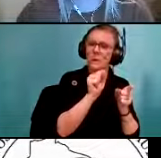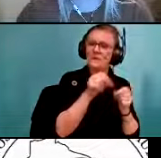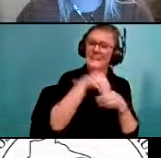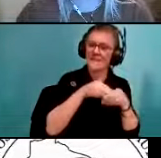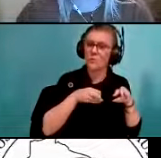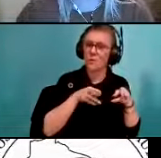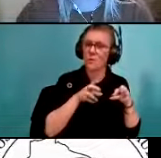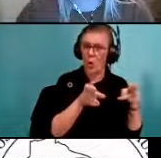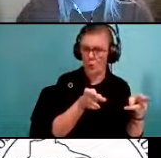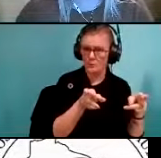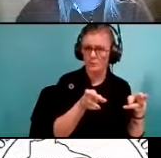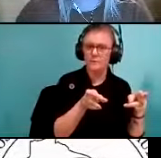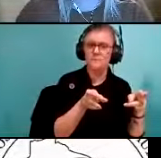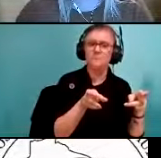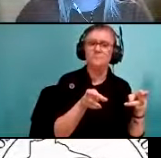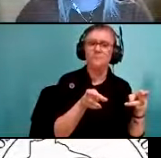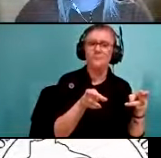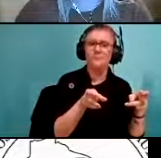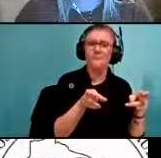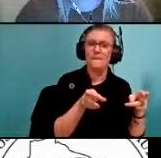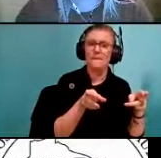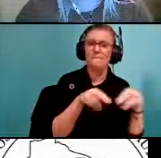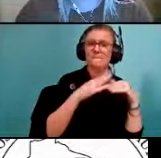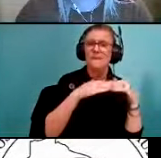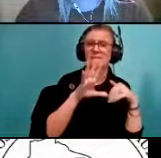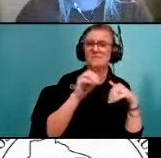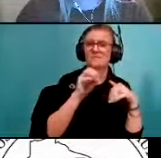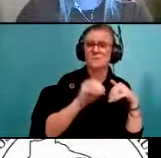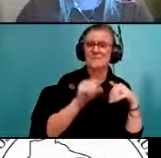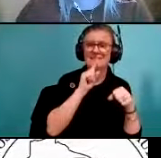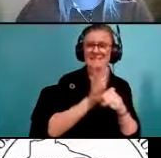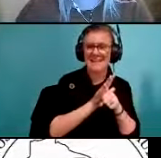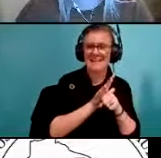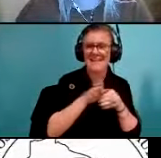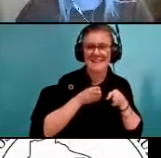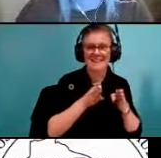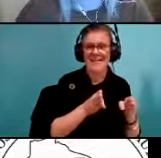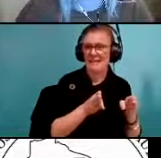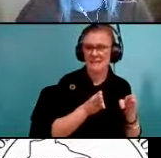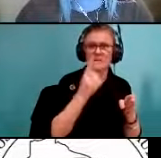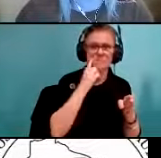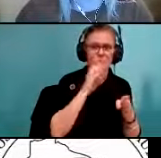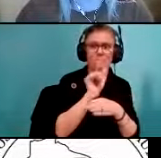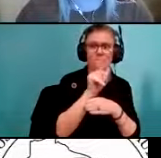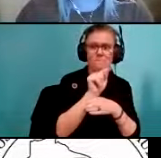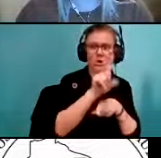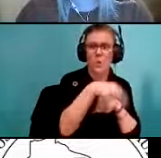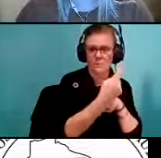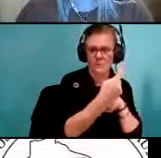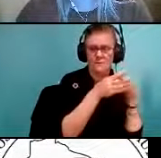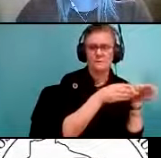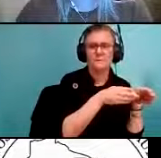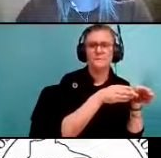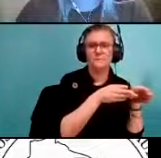roadway and it would have at least 50% dedicated lane just for the BRT service.